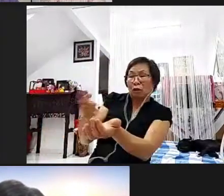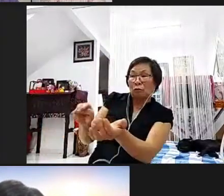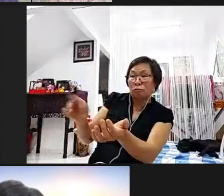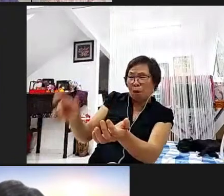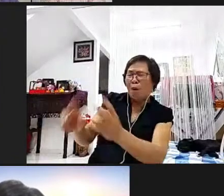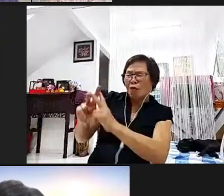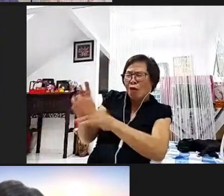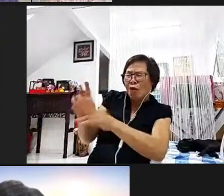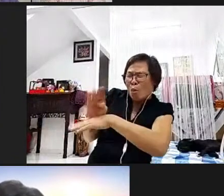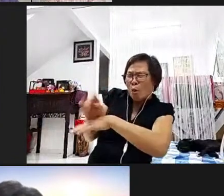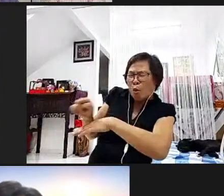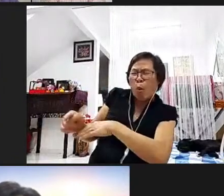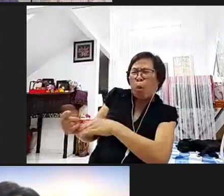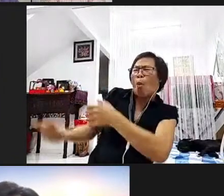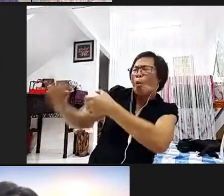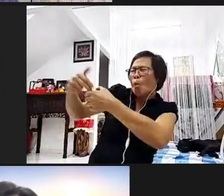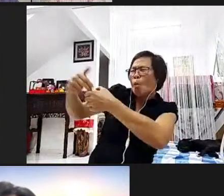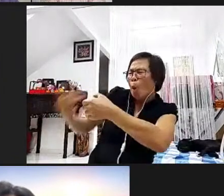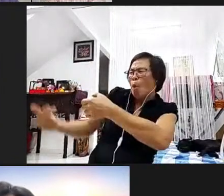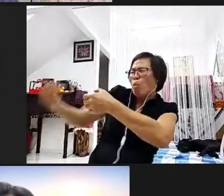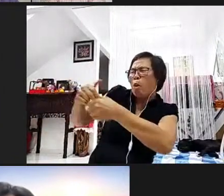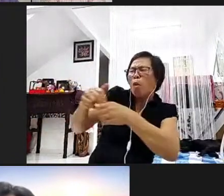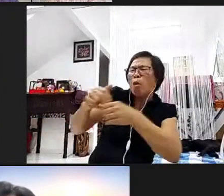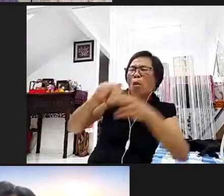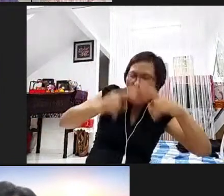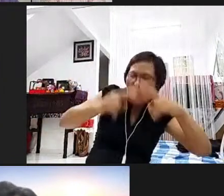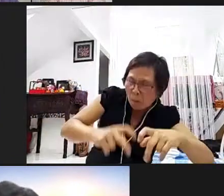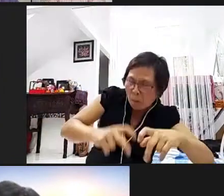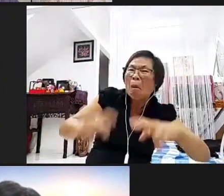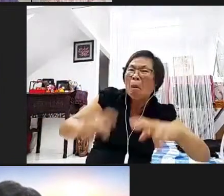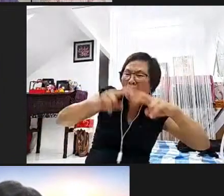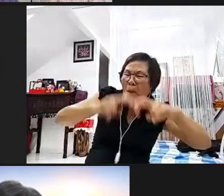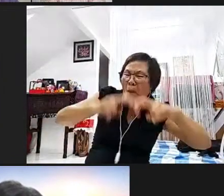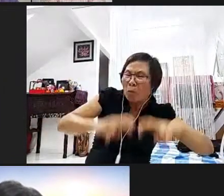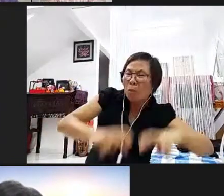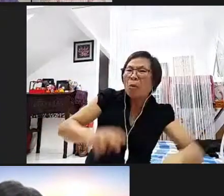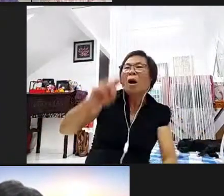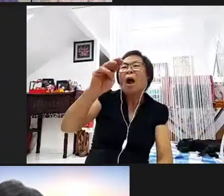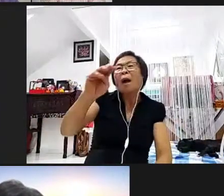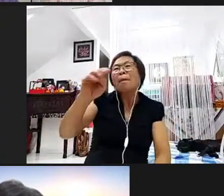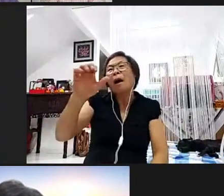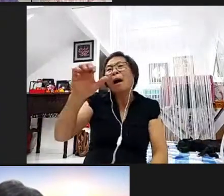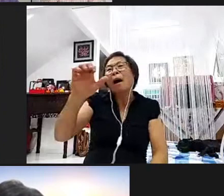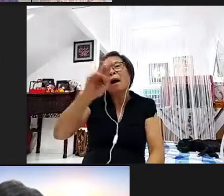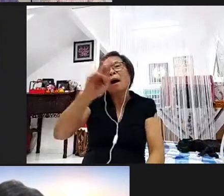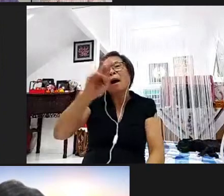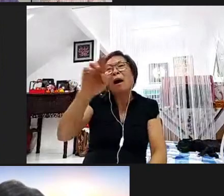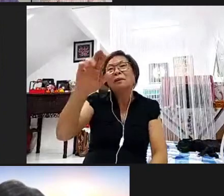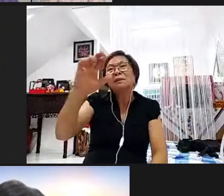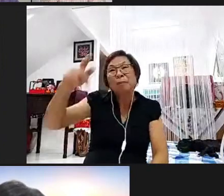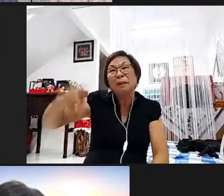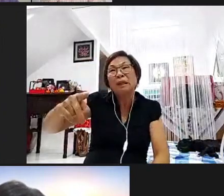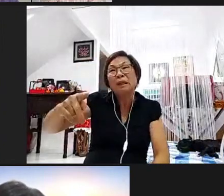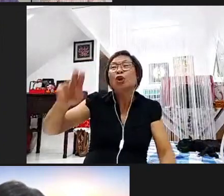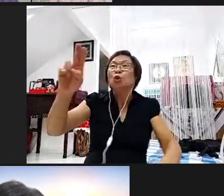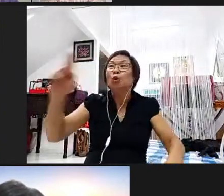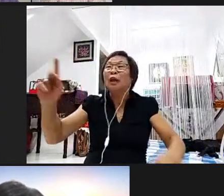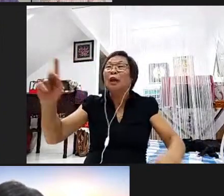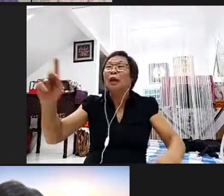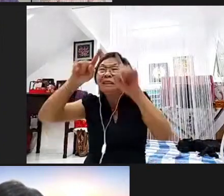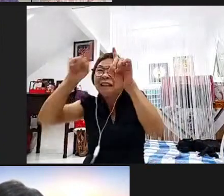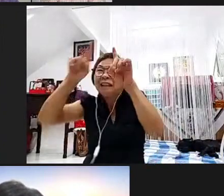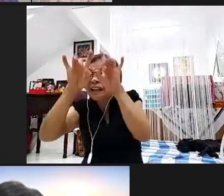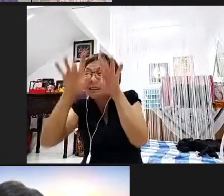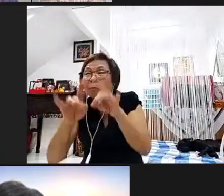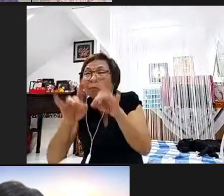in medical research, an examiner with the MRCP UK examination, teaching and training